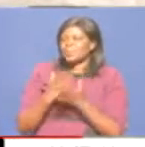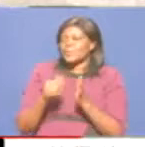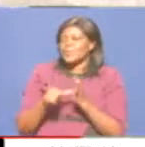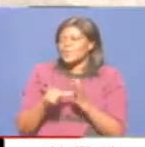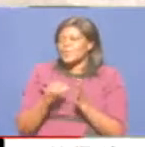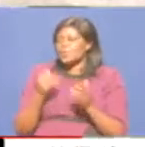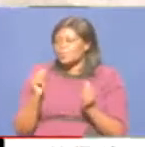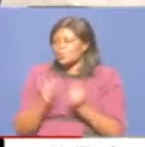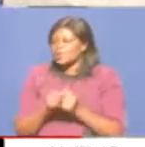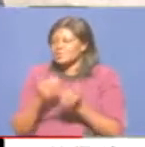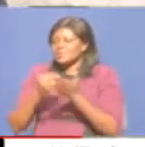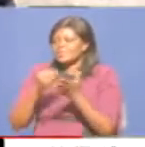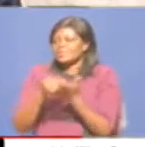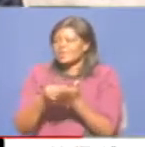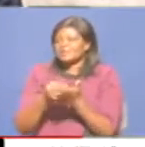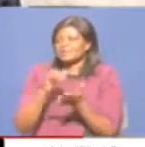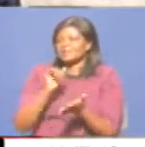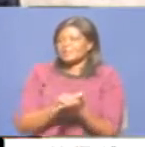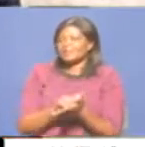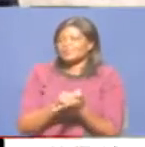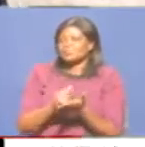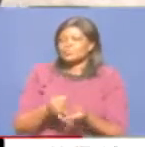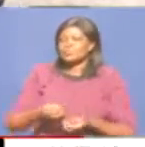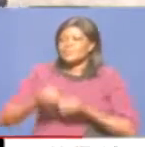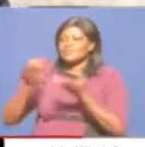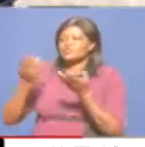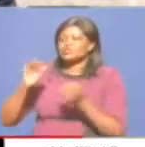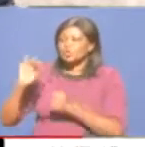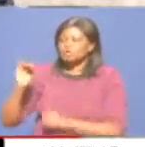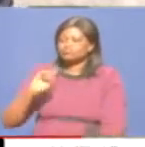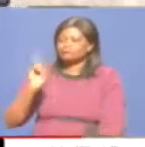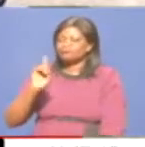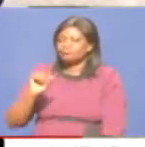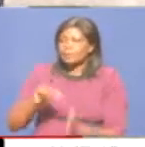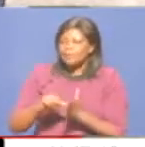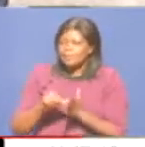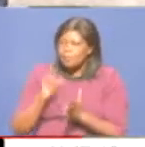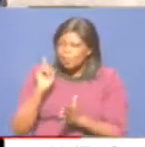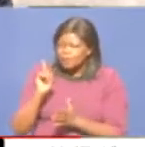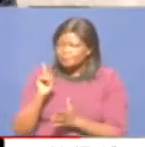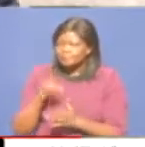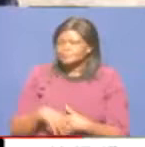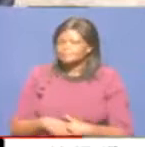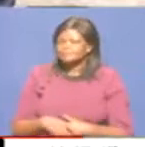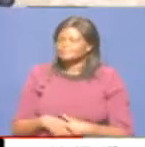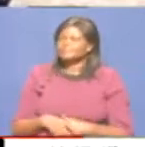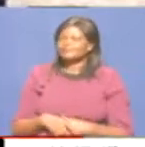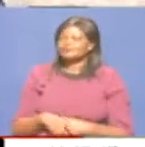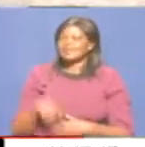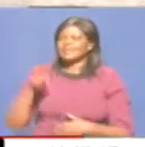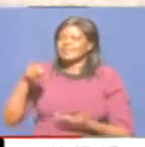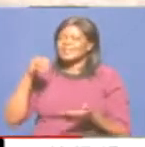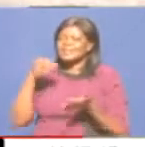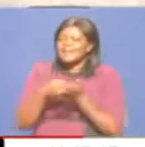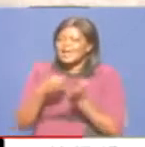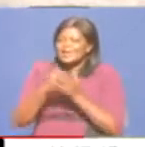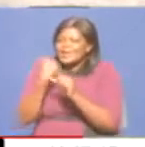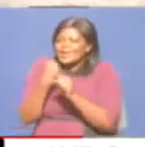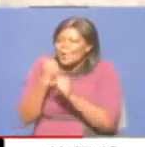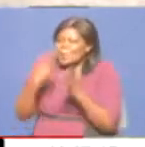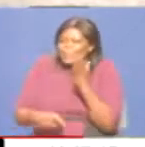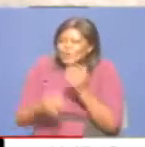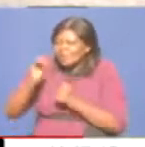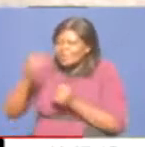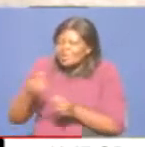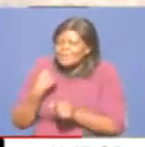the amount of money taken to the counties. Mm-hmm. I have a problem with what this money does in the counties.